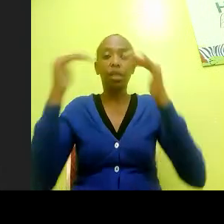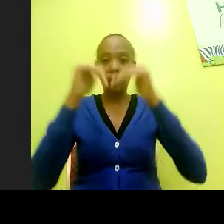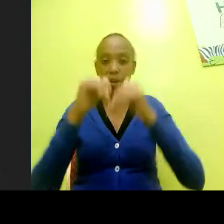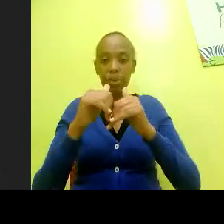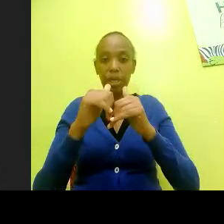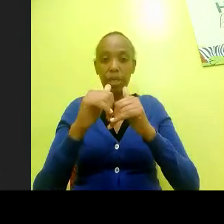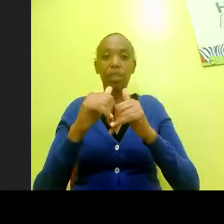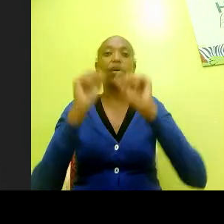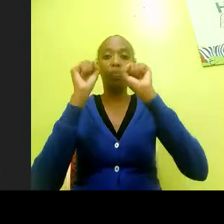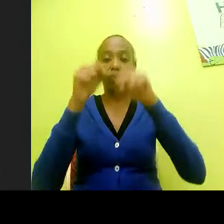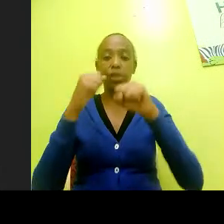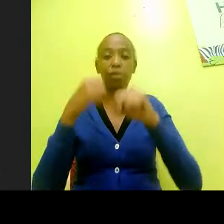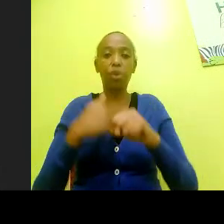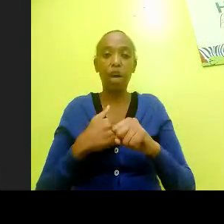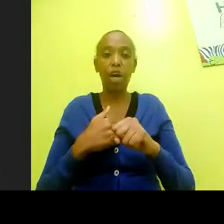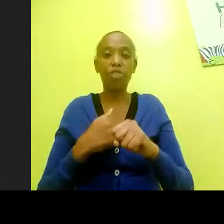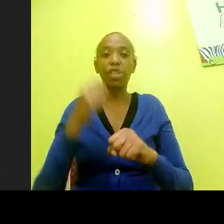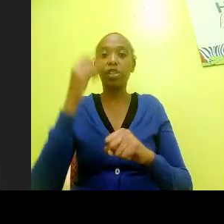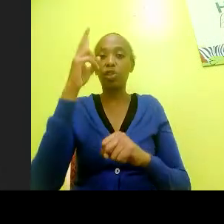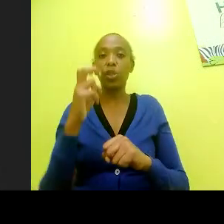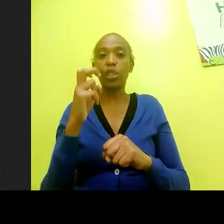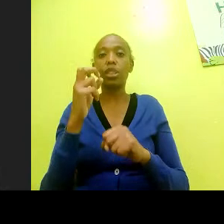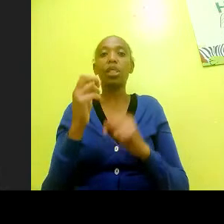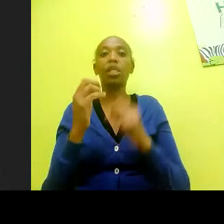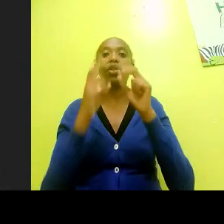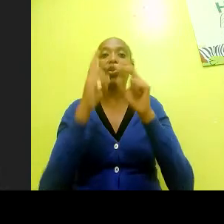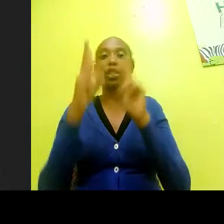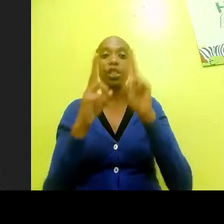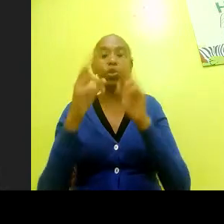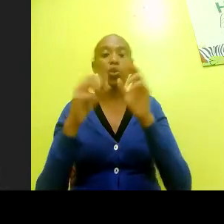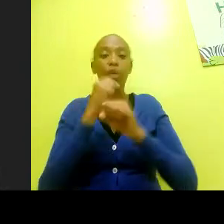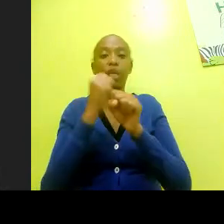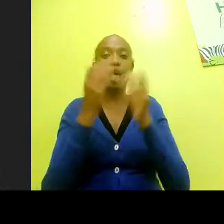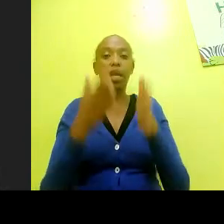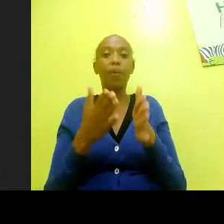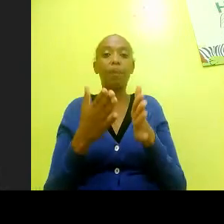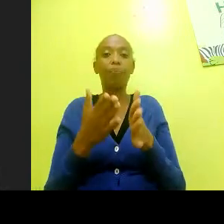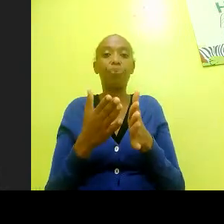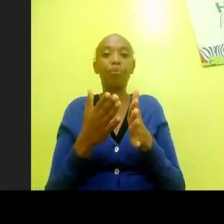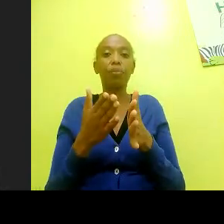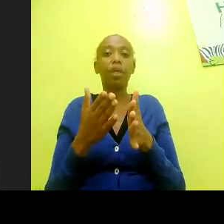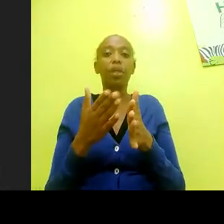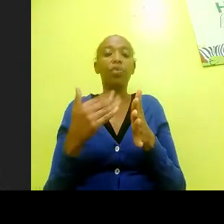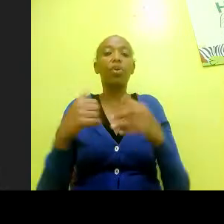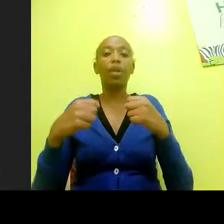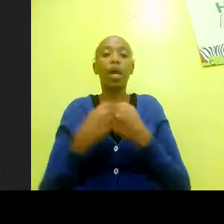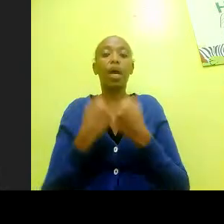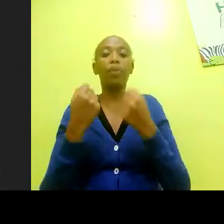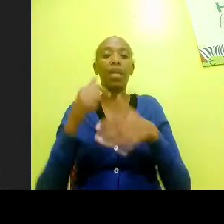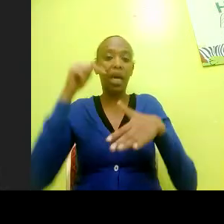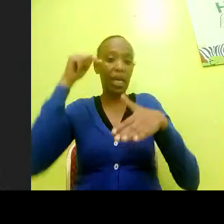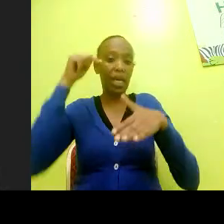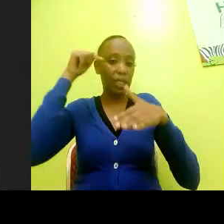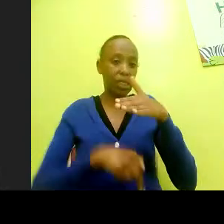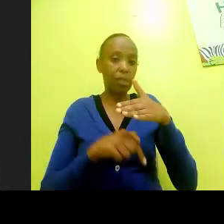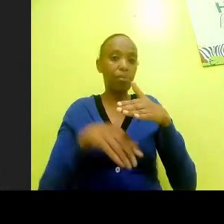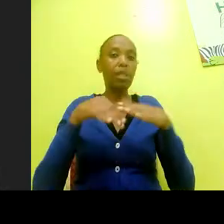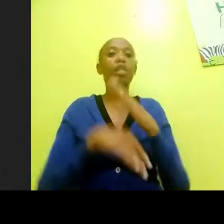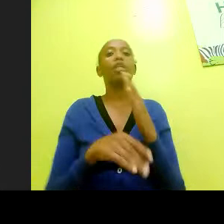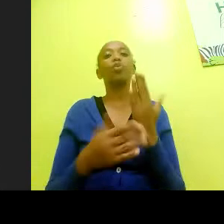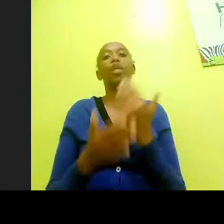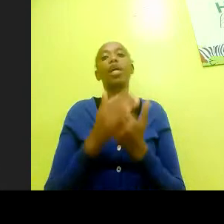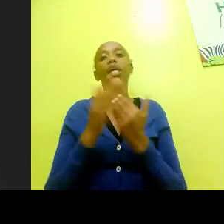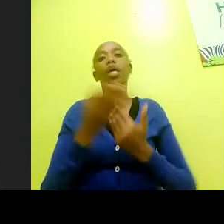be held in 2022 this year. The webinars will take a deep dive into the Care Economy